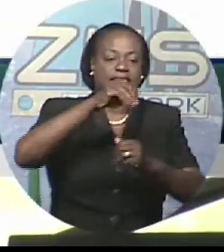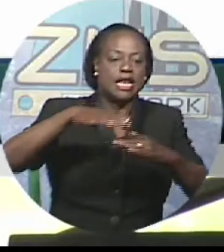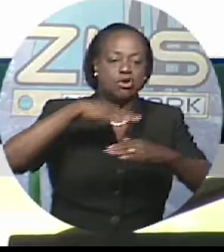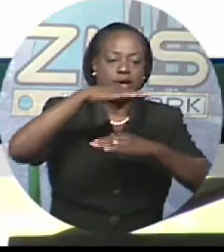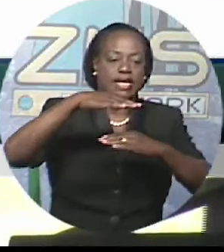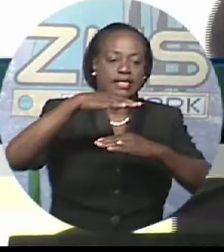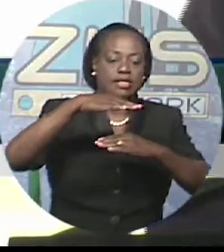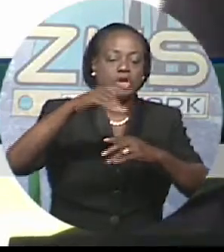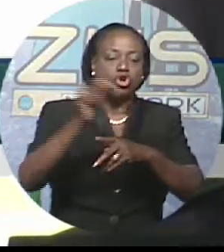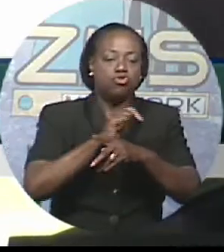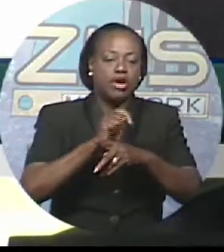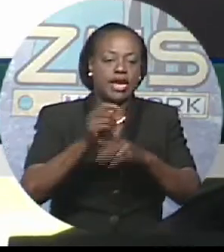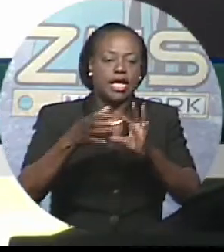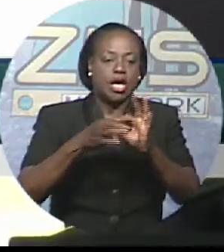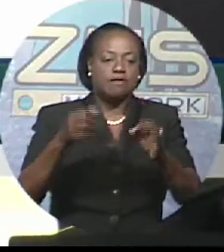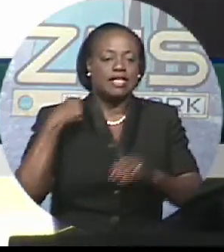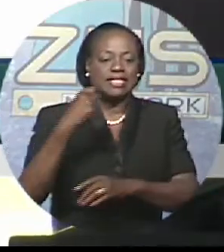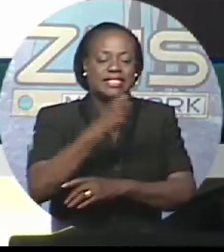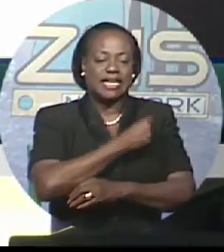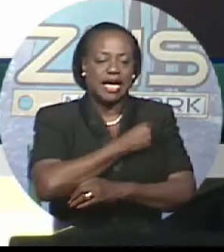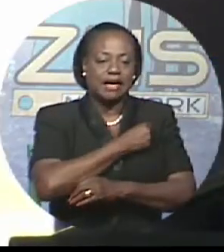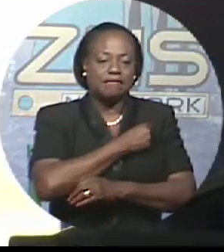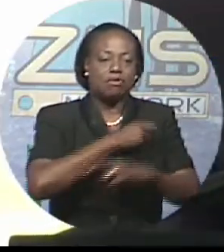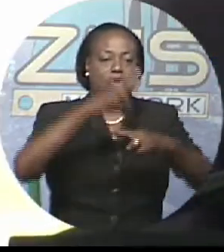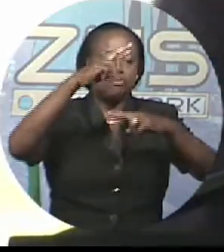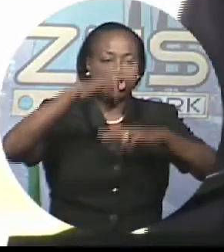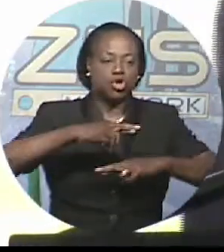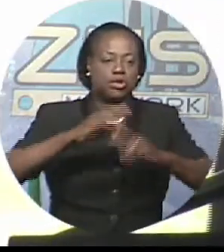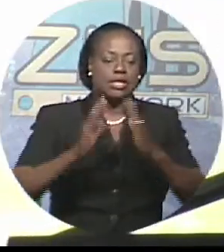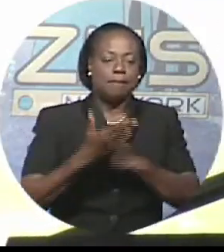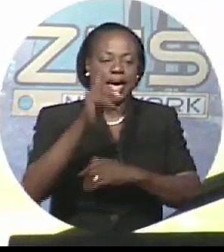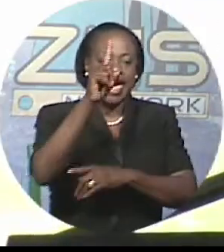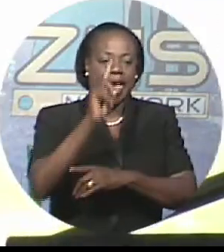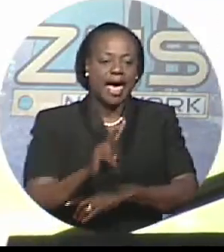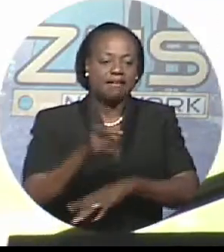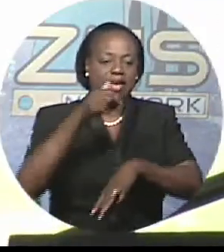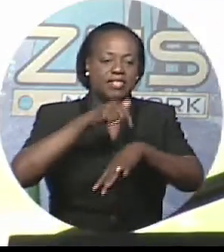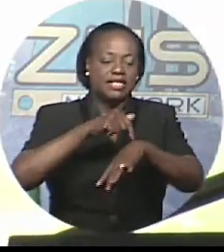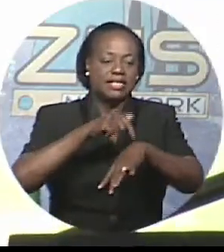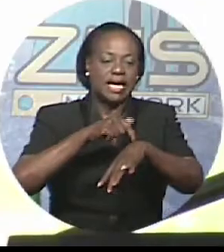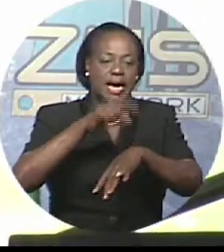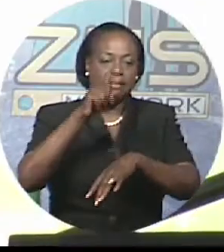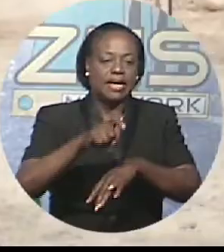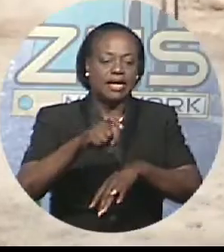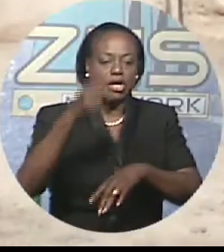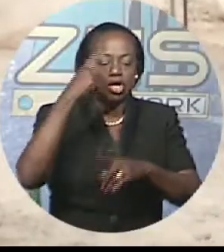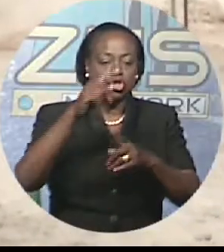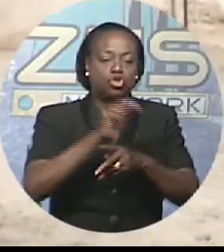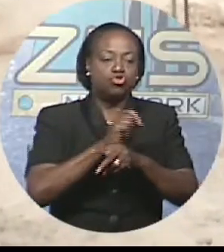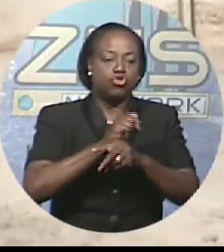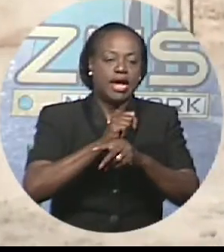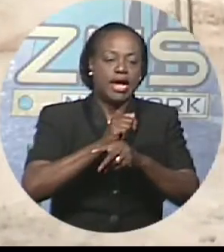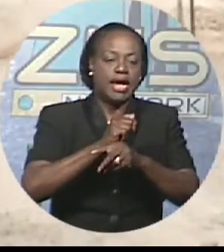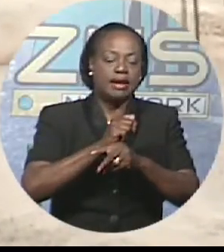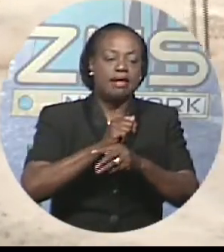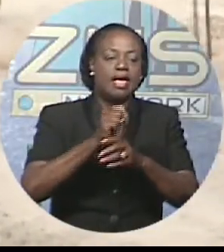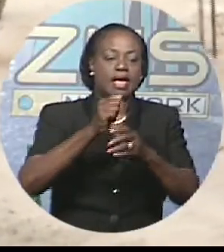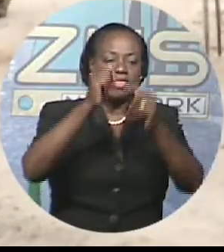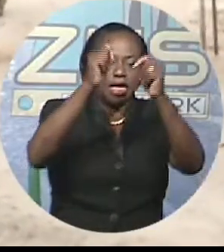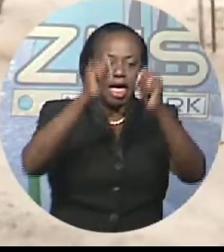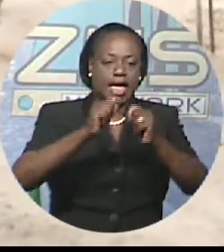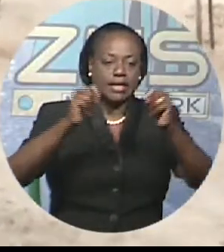ceremony at Lyndon Penling International Airport comes ahead of the installation of a new multi-million dollar radar system and the construction